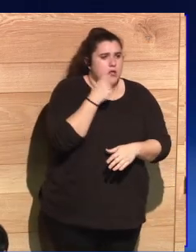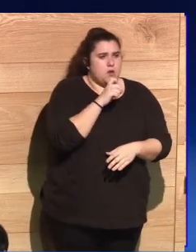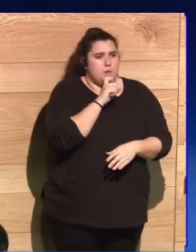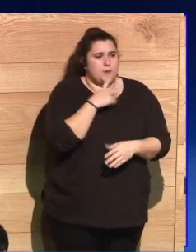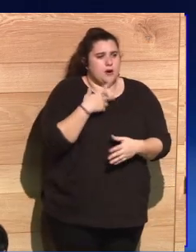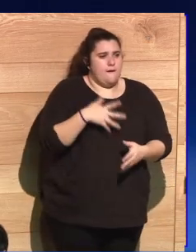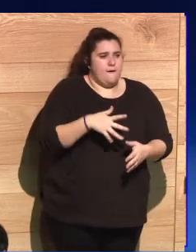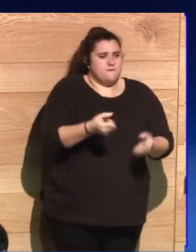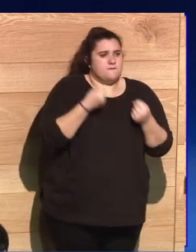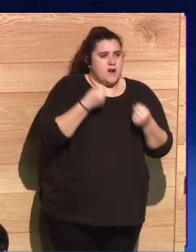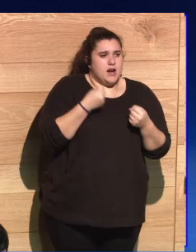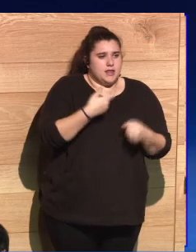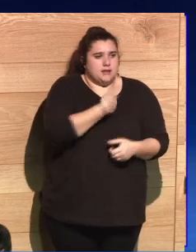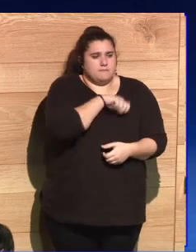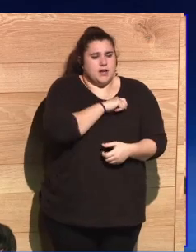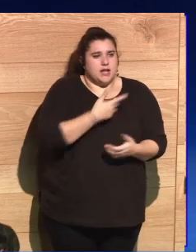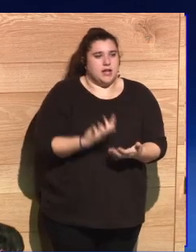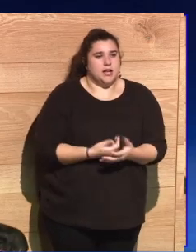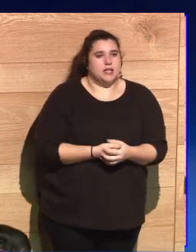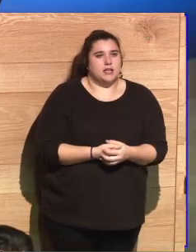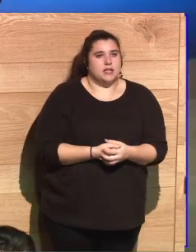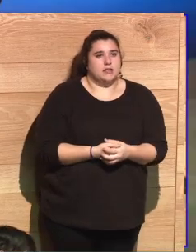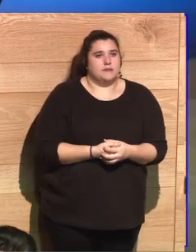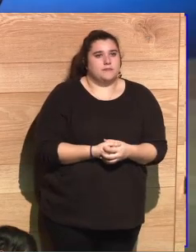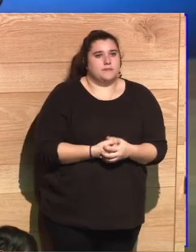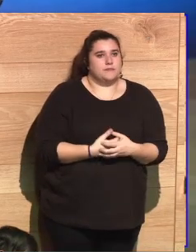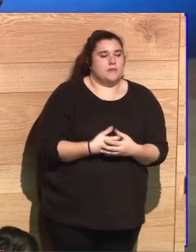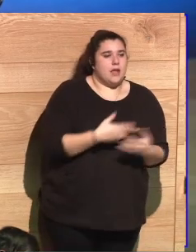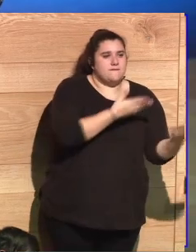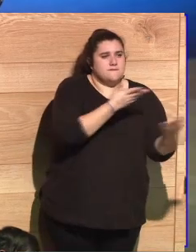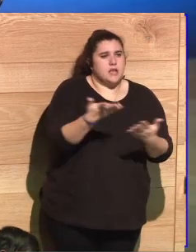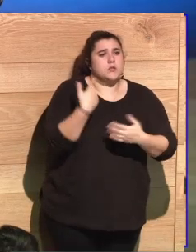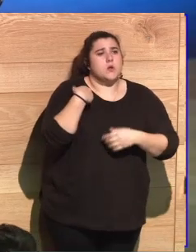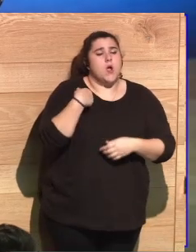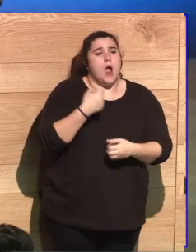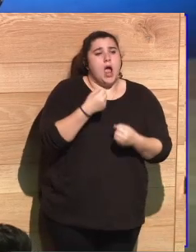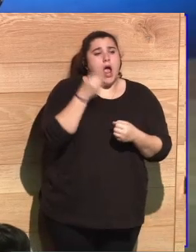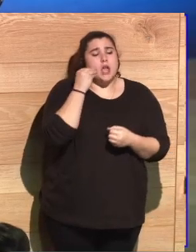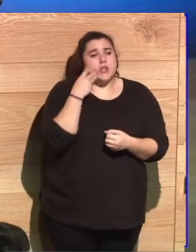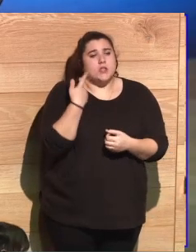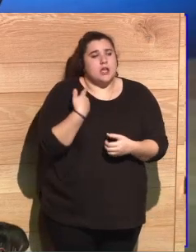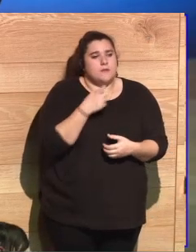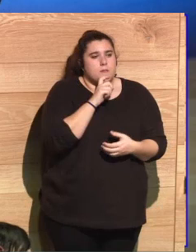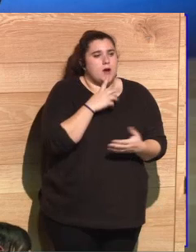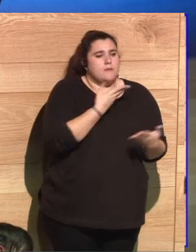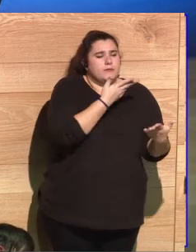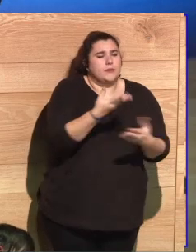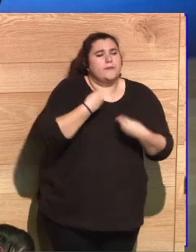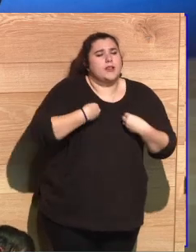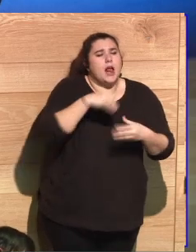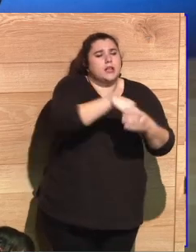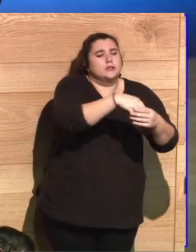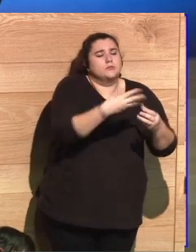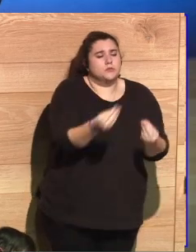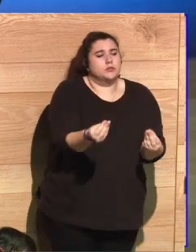think. Tiene mucha fuerza. It has power. Well, the idiot wind has blown sometimes